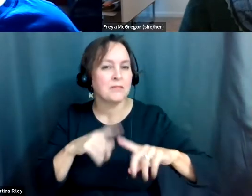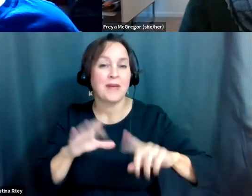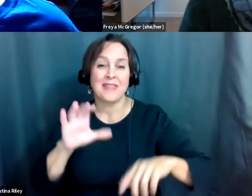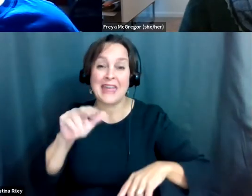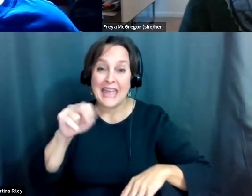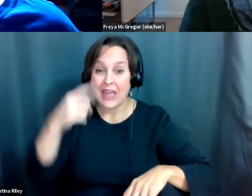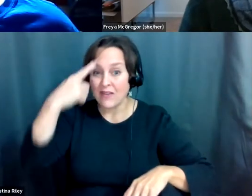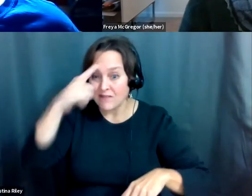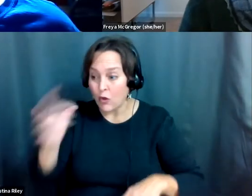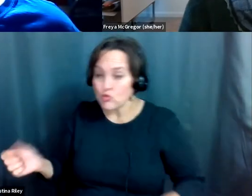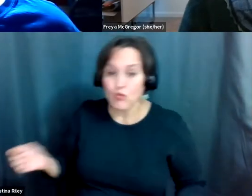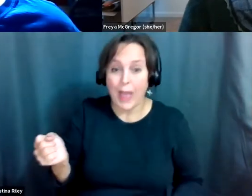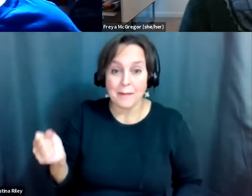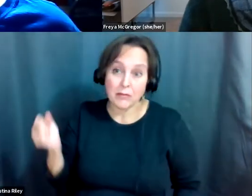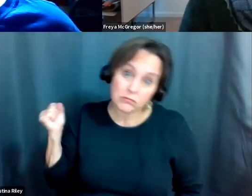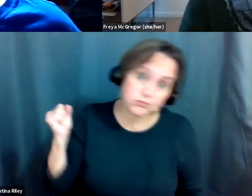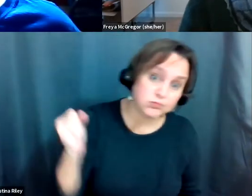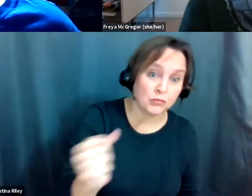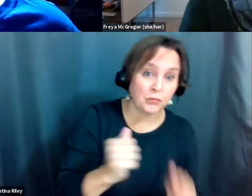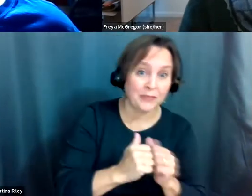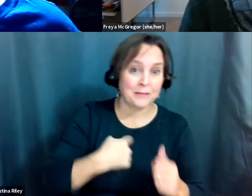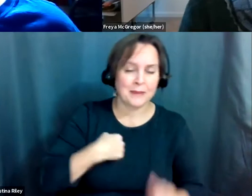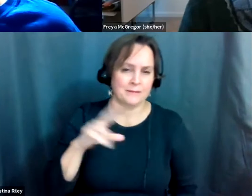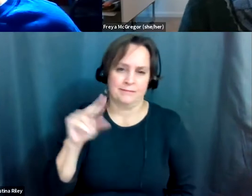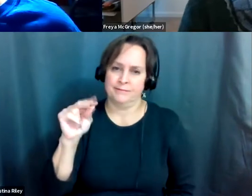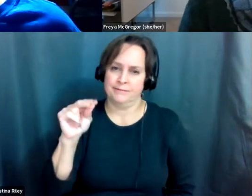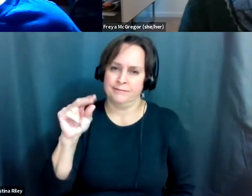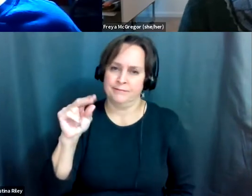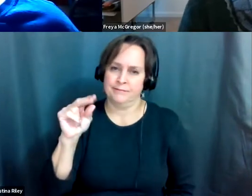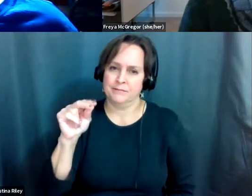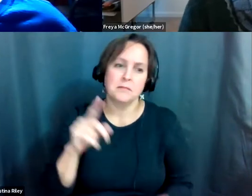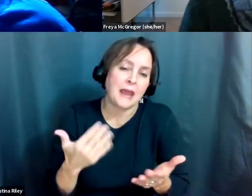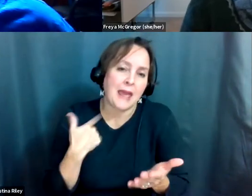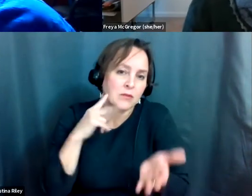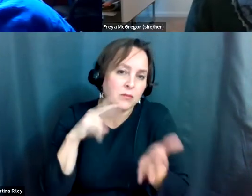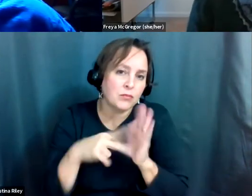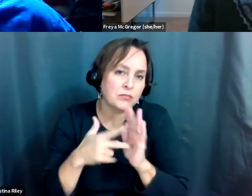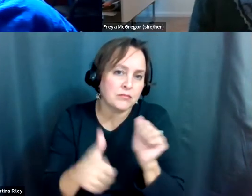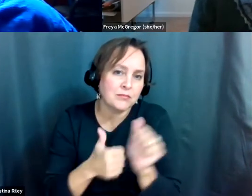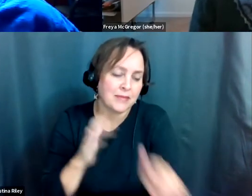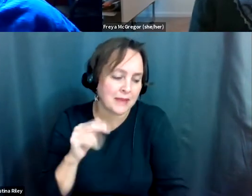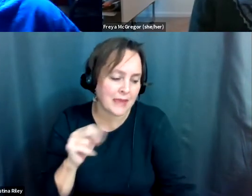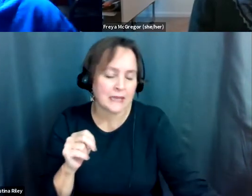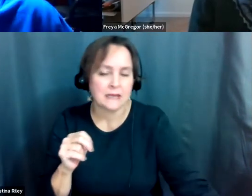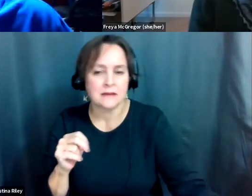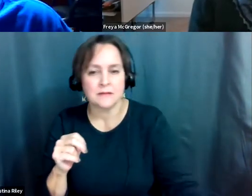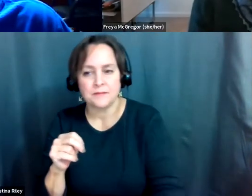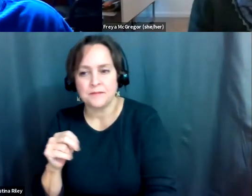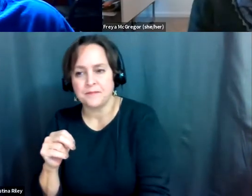cane's for. It's not for somebody to guide you, but it's, it does serve a lot of purposes. Yeah. Yeah. So